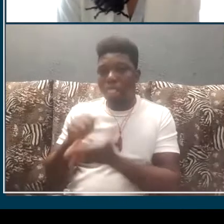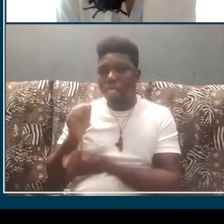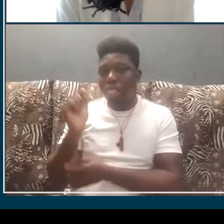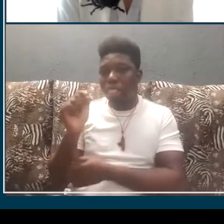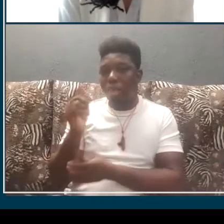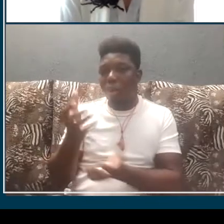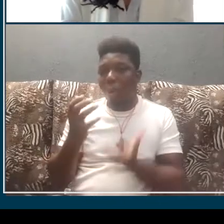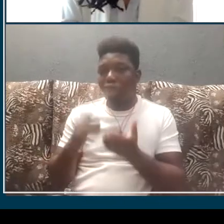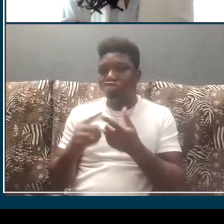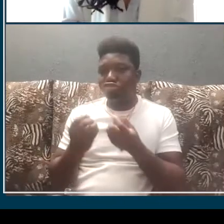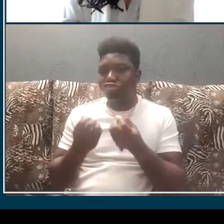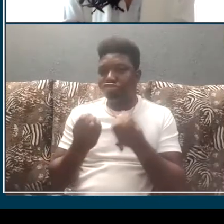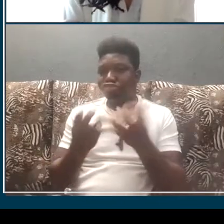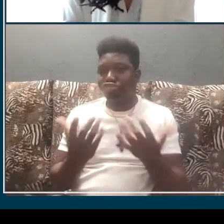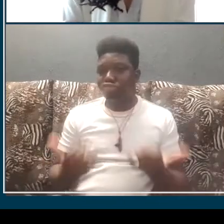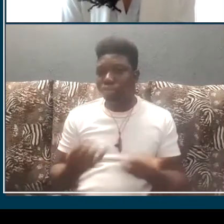Abby, that